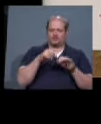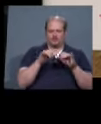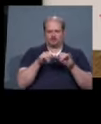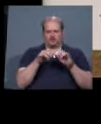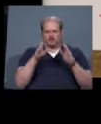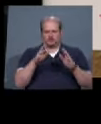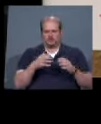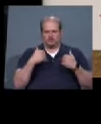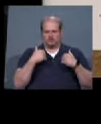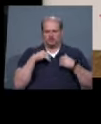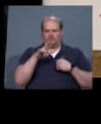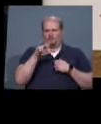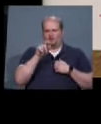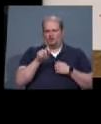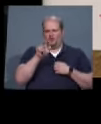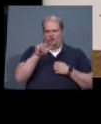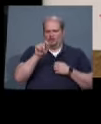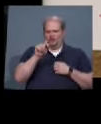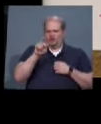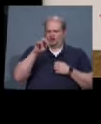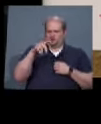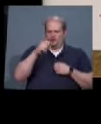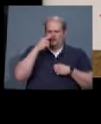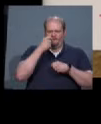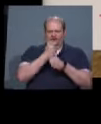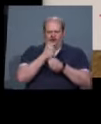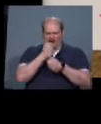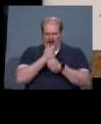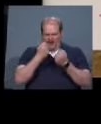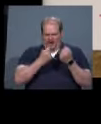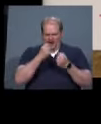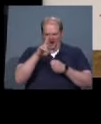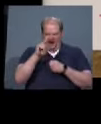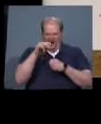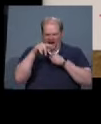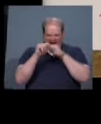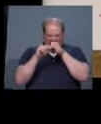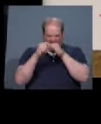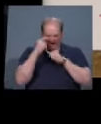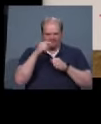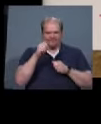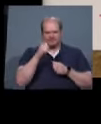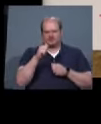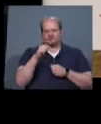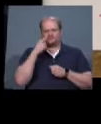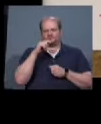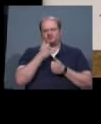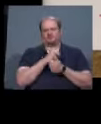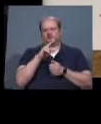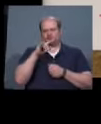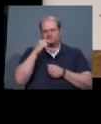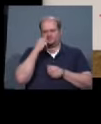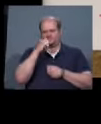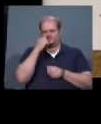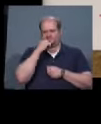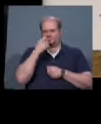Engineers, there are only 3.3 trips per unit compared to 10 trips per unit per